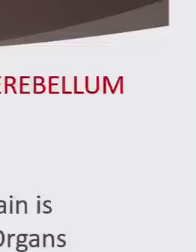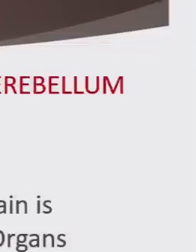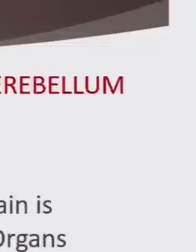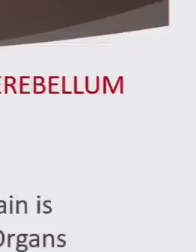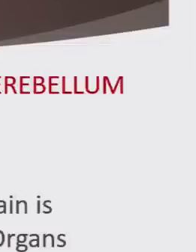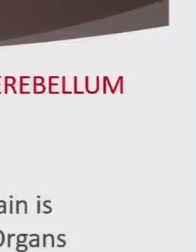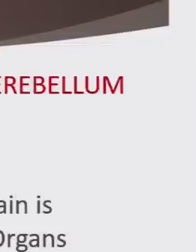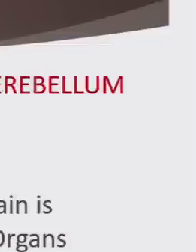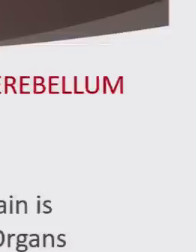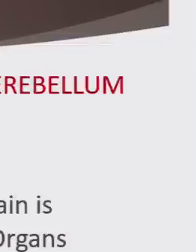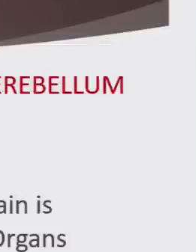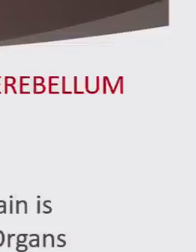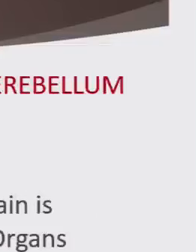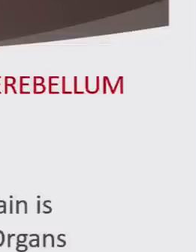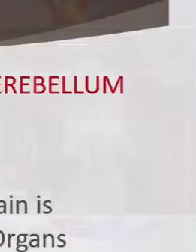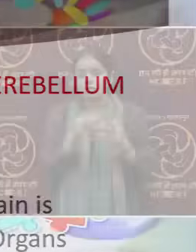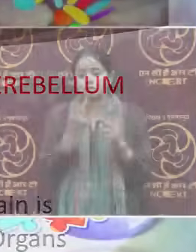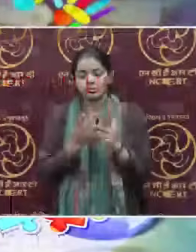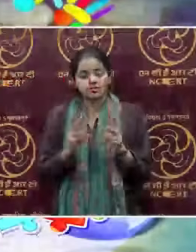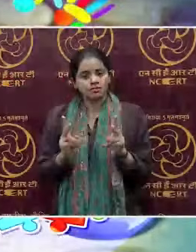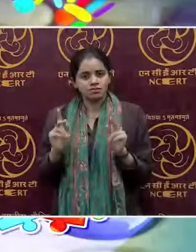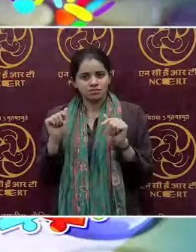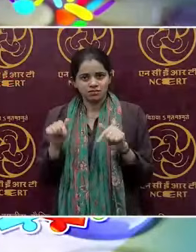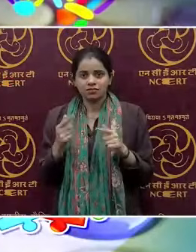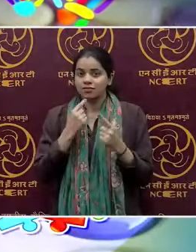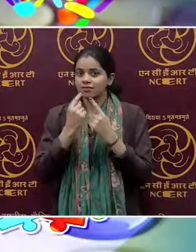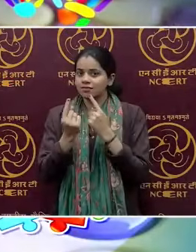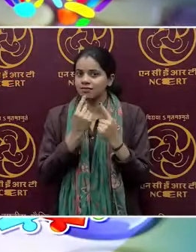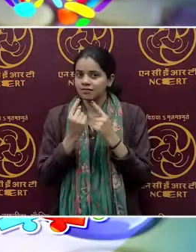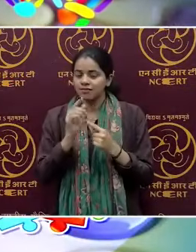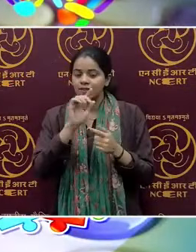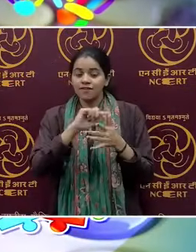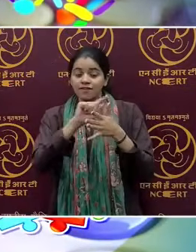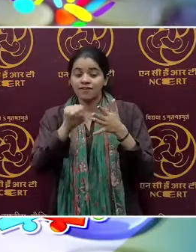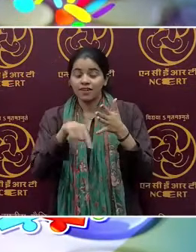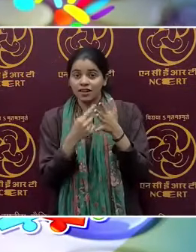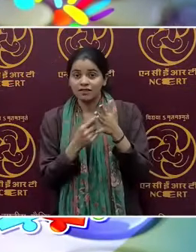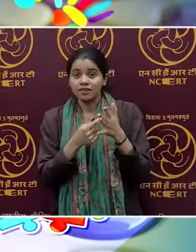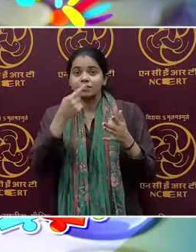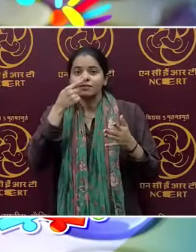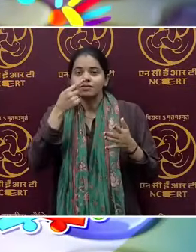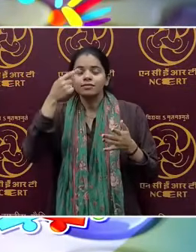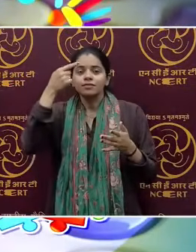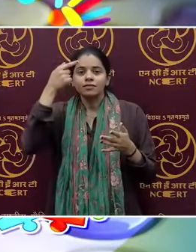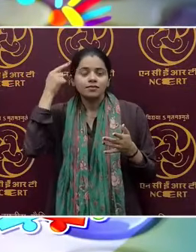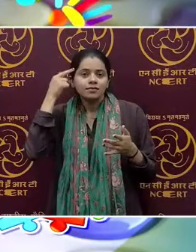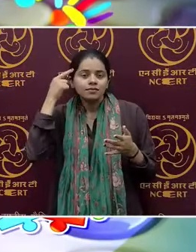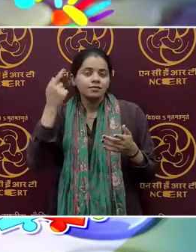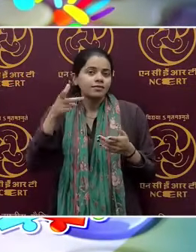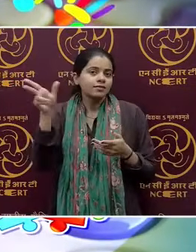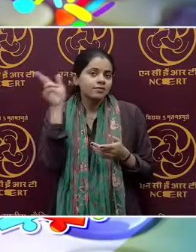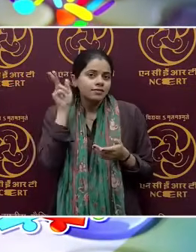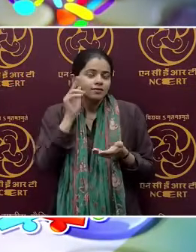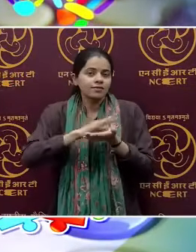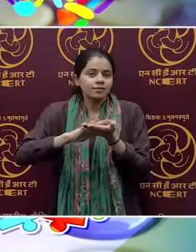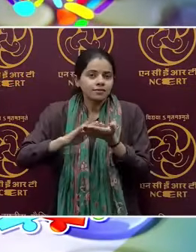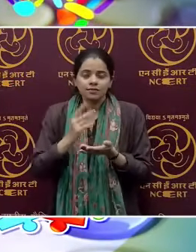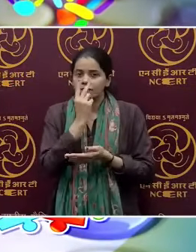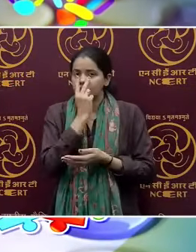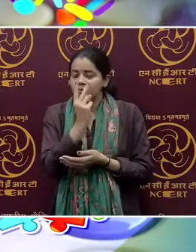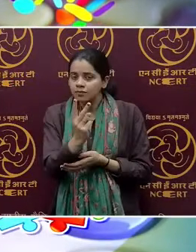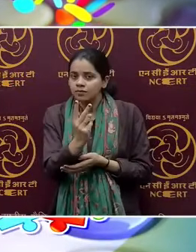all these differences. I was talking about the 5 sense organs. So we heard about the auditory, the tactile, the